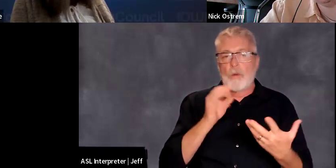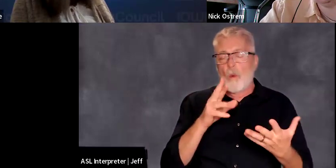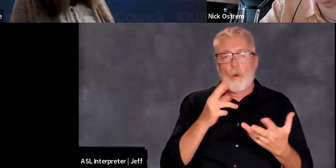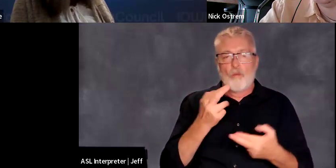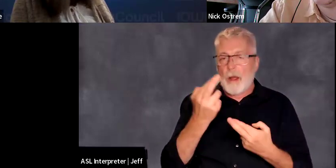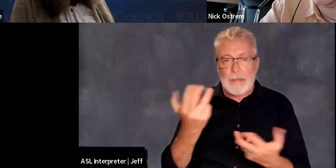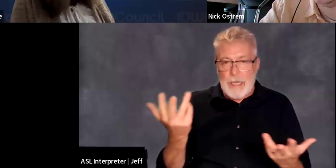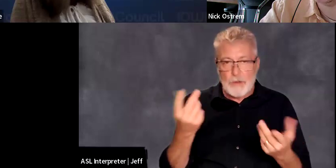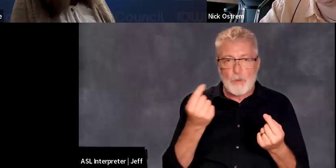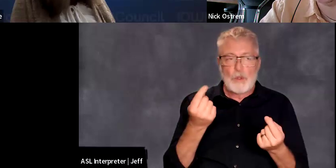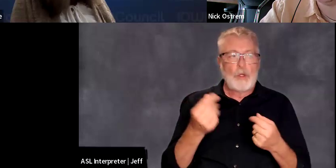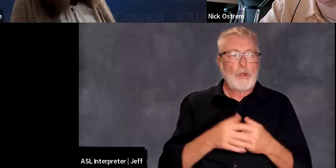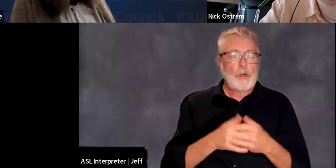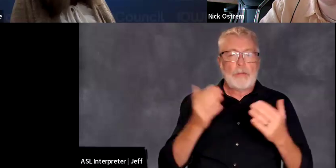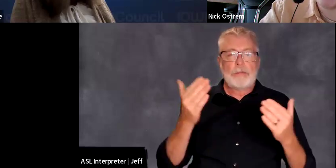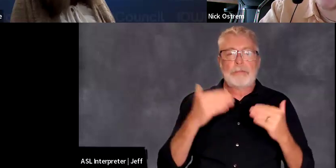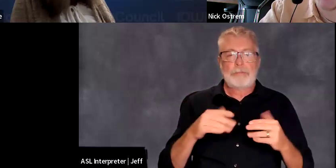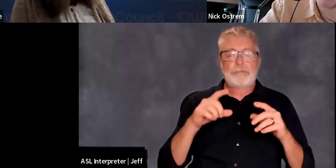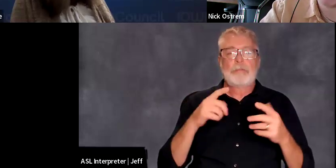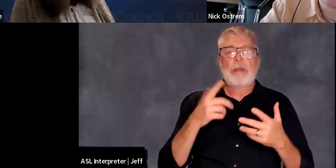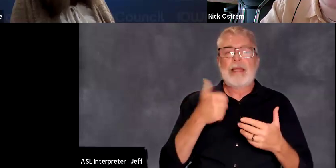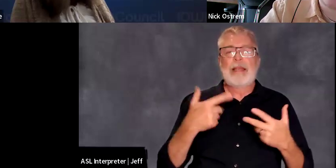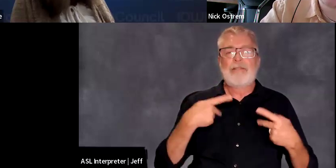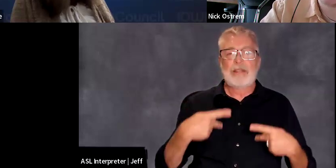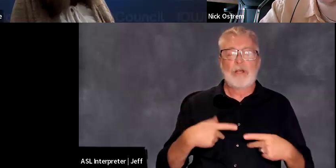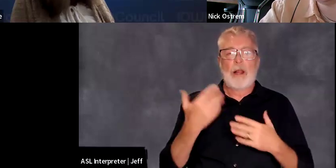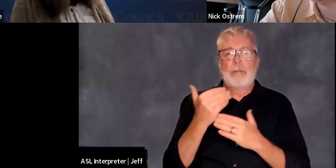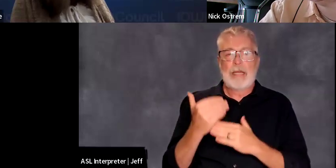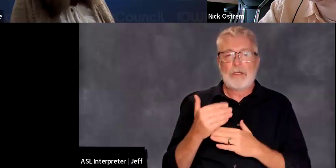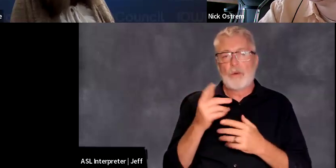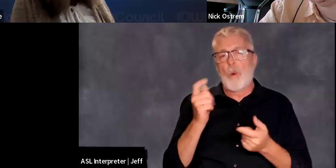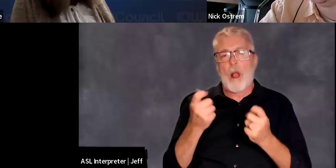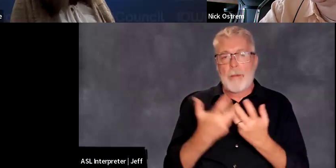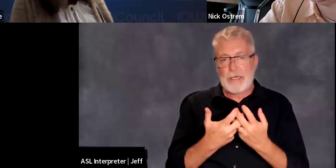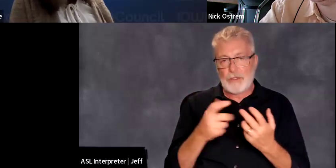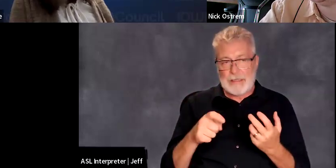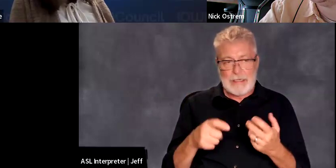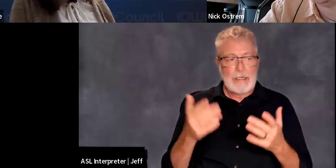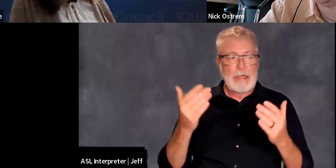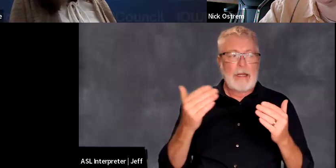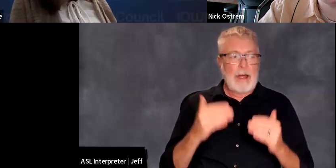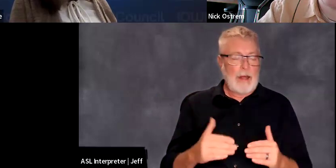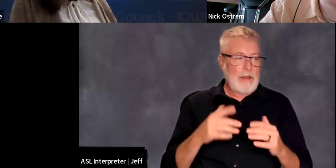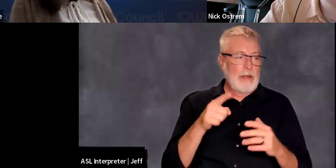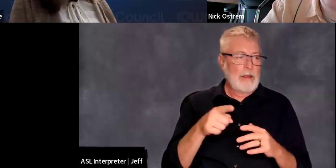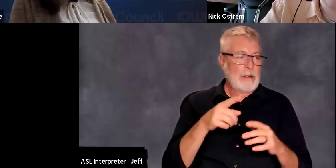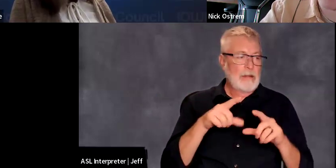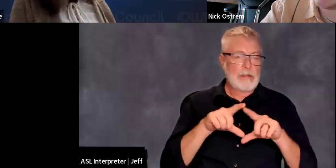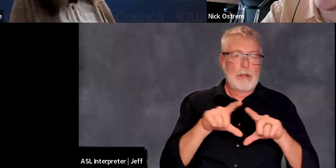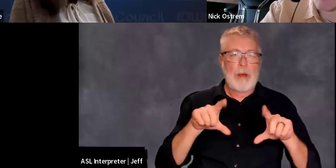recommendations. There's a box for physical limitations and accommodations. And